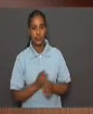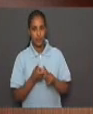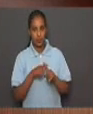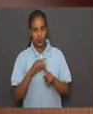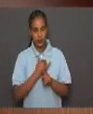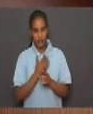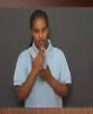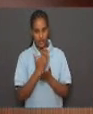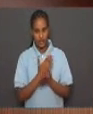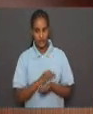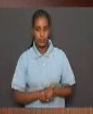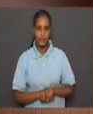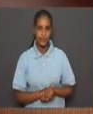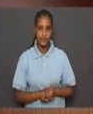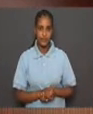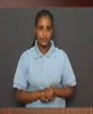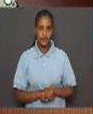Let's get back to our lesson.